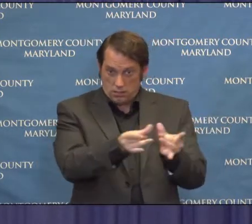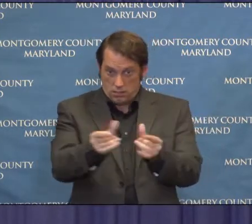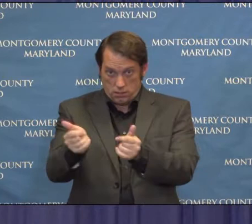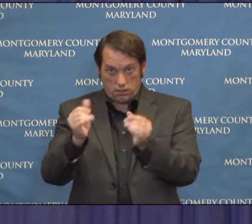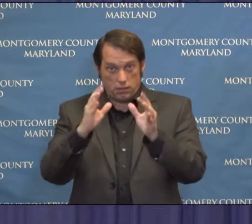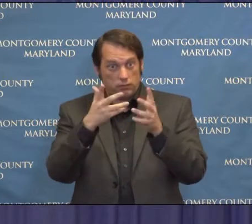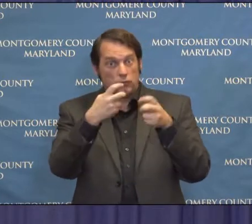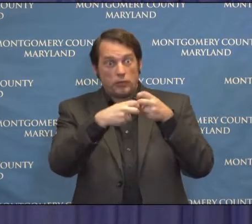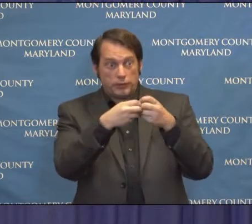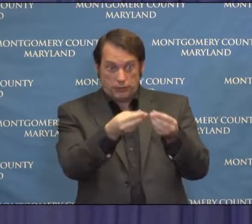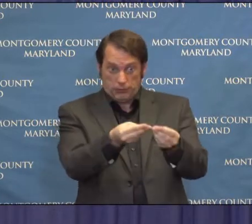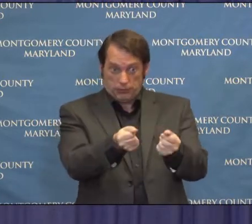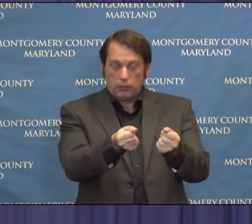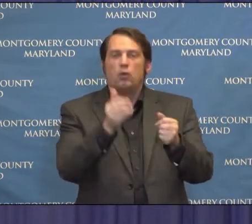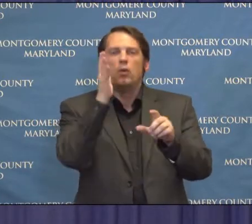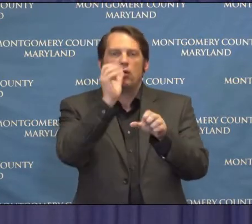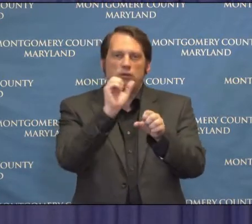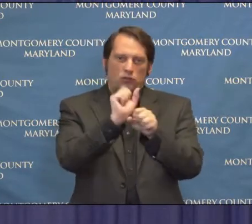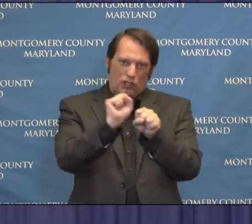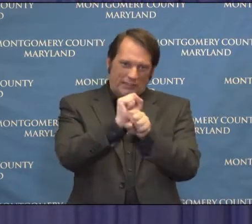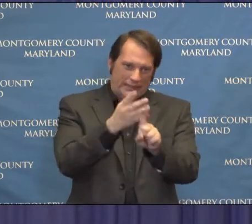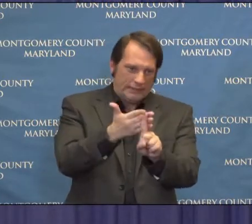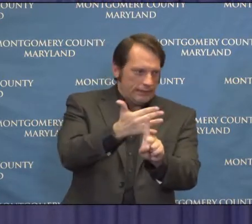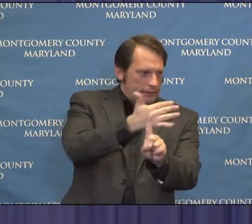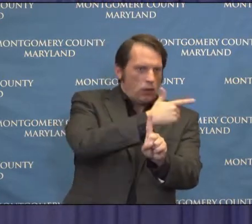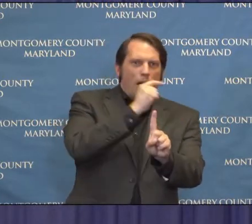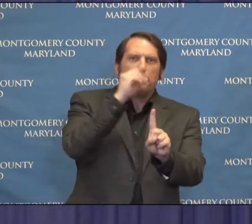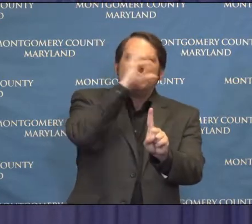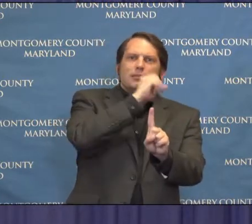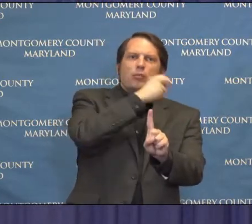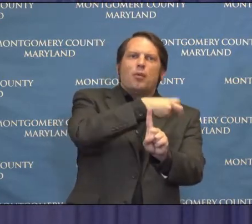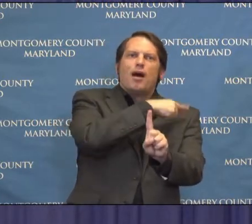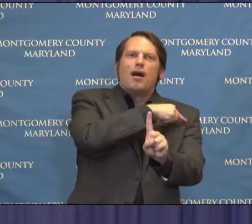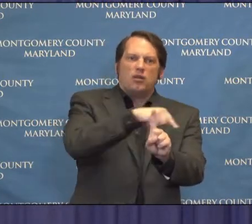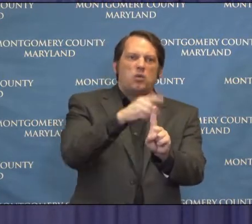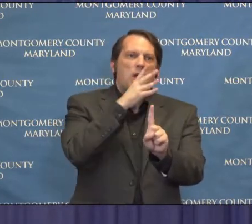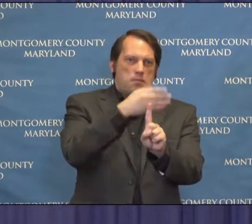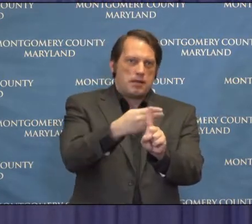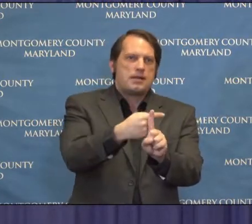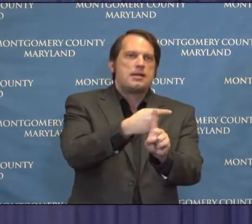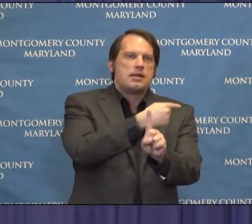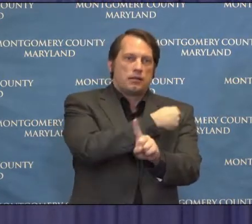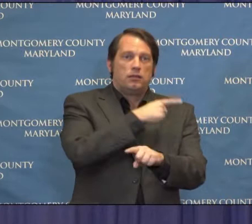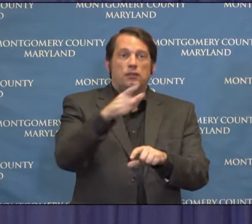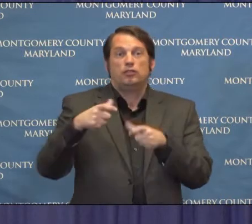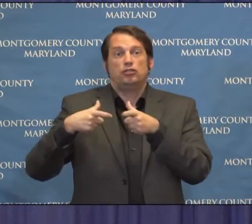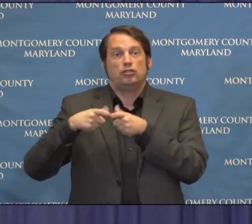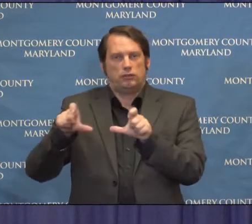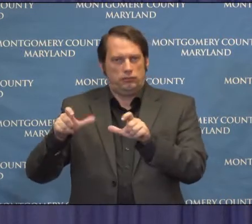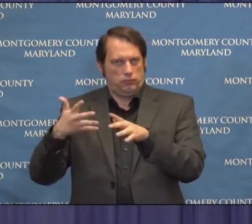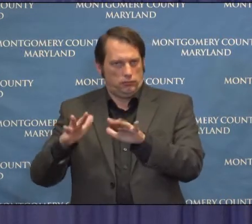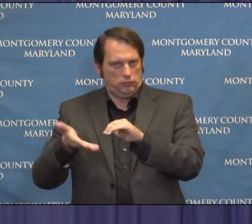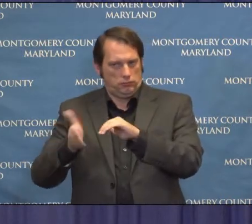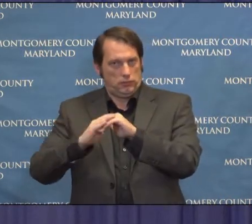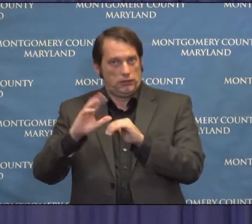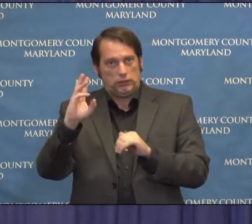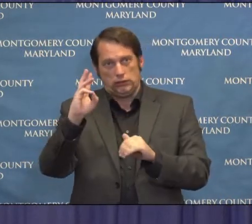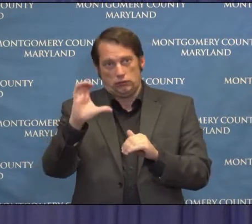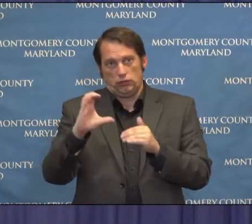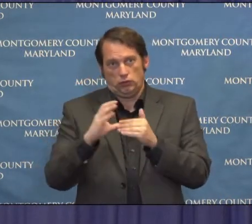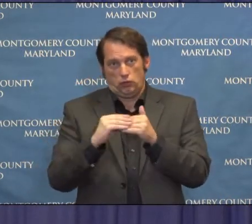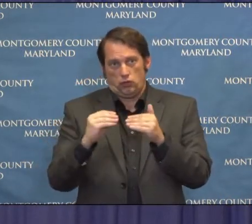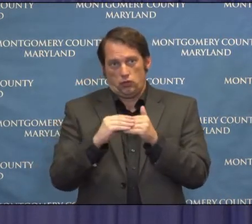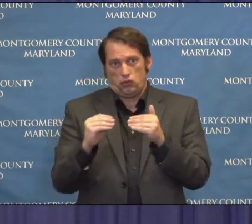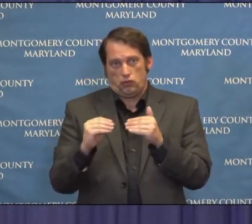time, the checks that people get on unemployment are being increased by $600 across the board. So whether you are